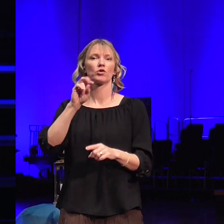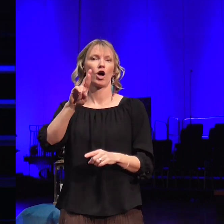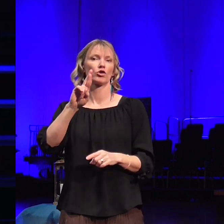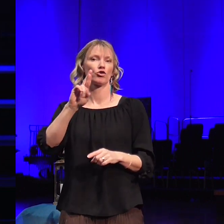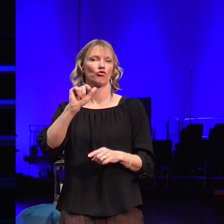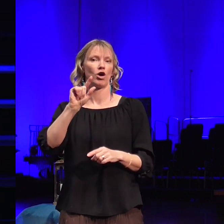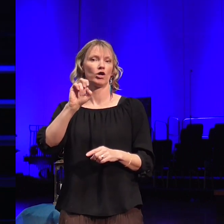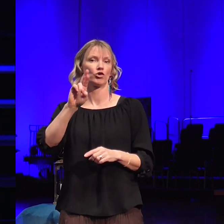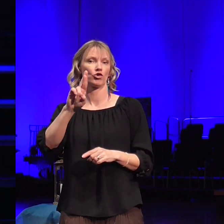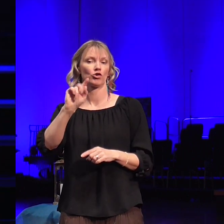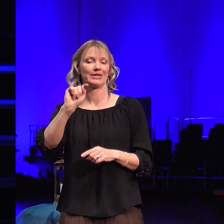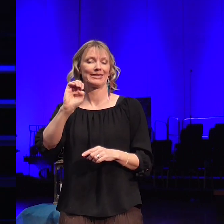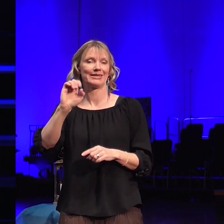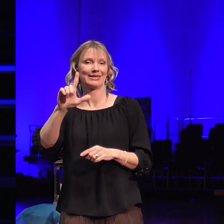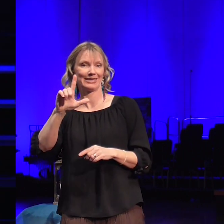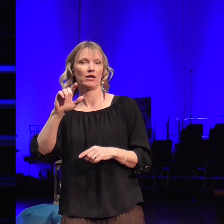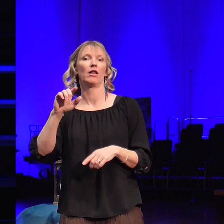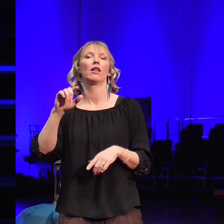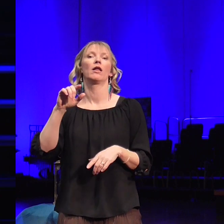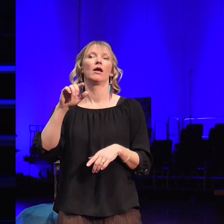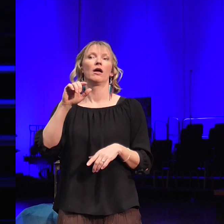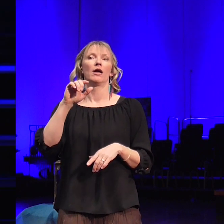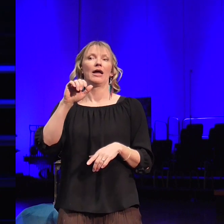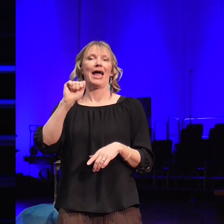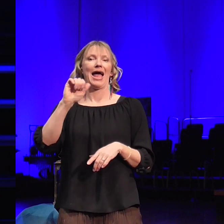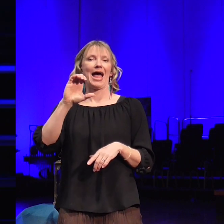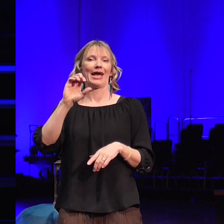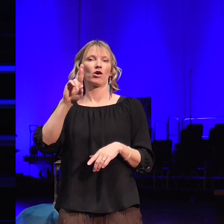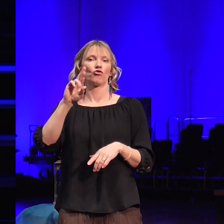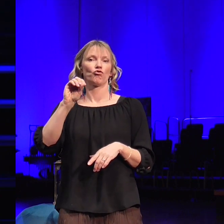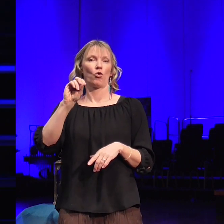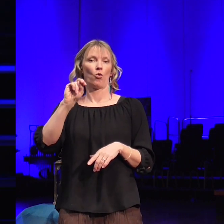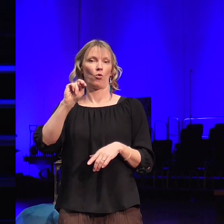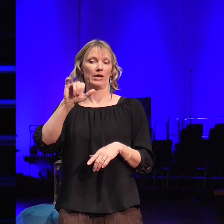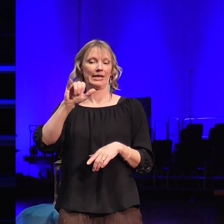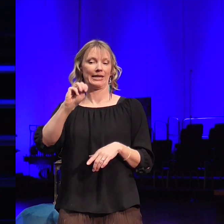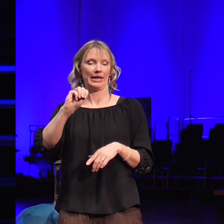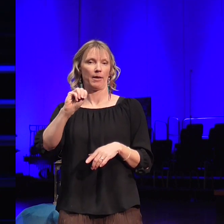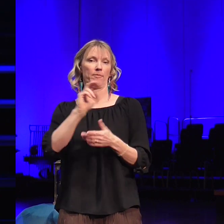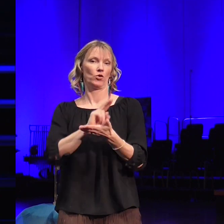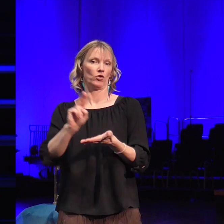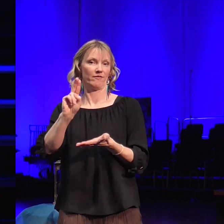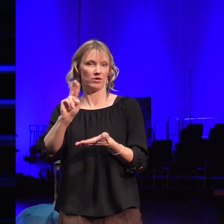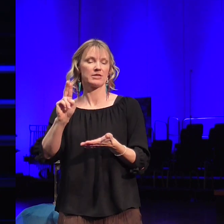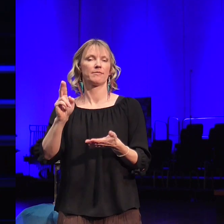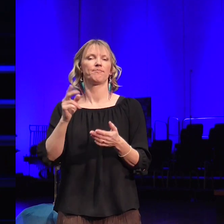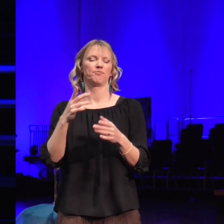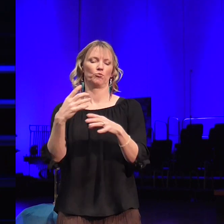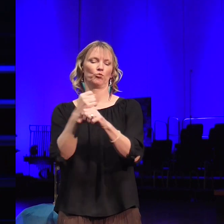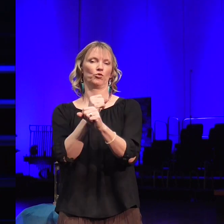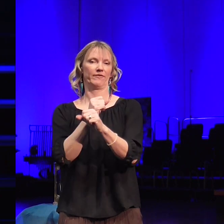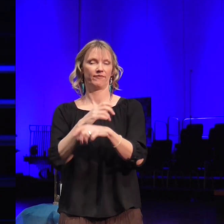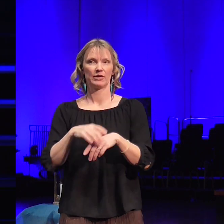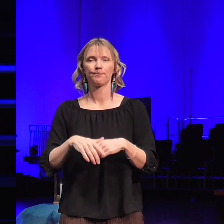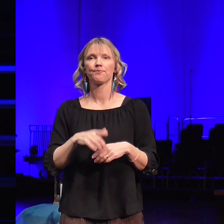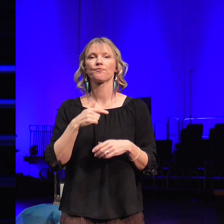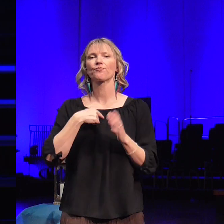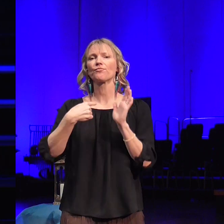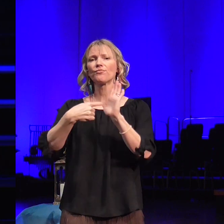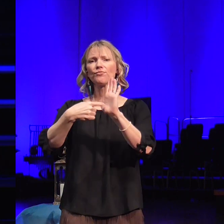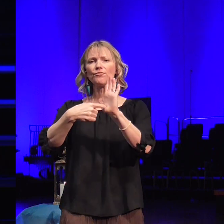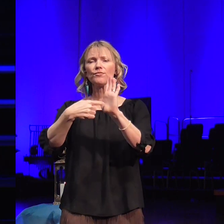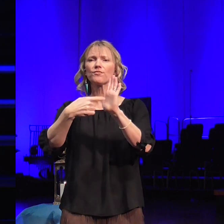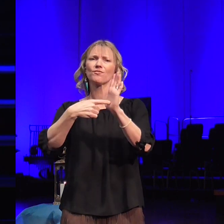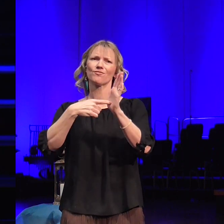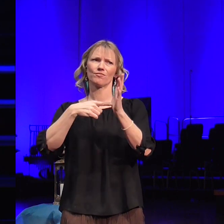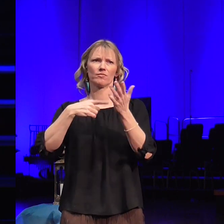Teal acronymic universe today. And so I have just a brief acronym that to me represents a recipe